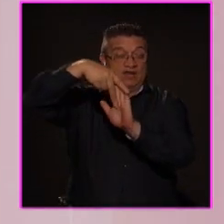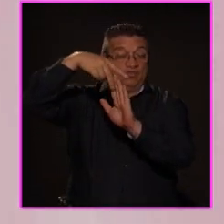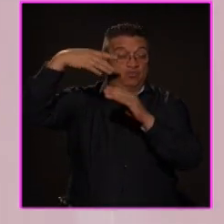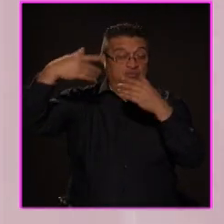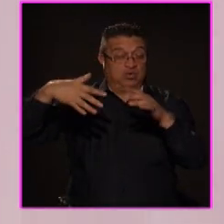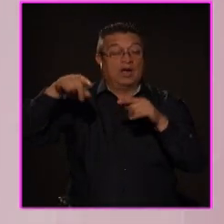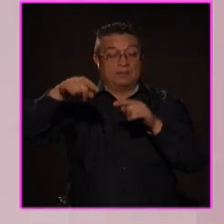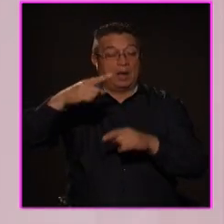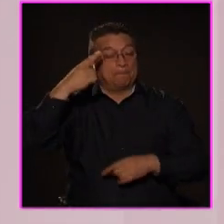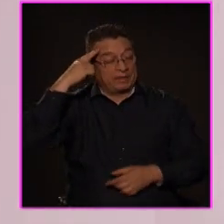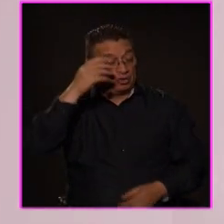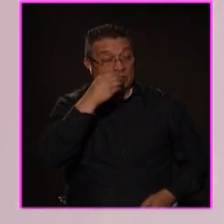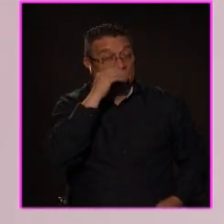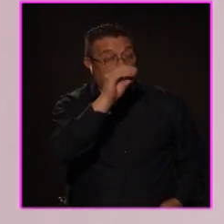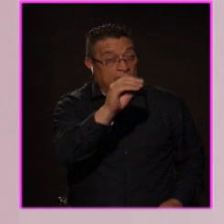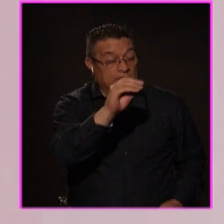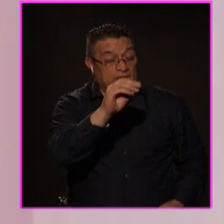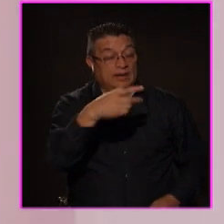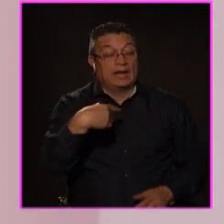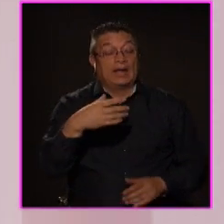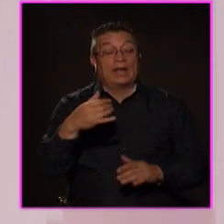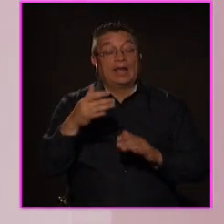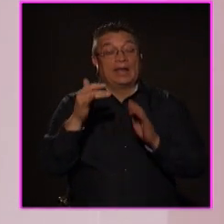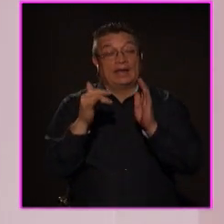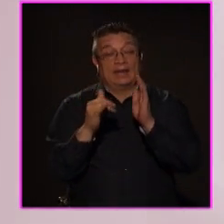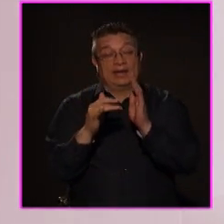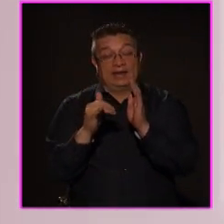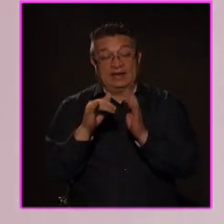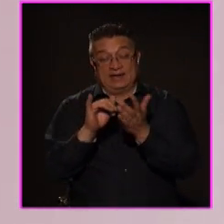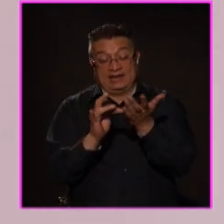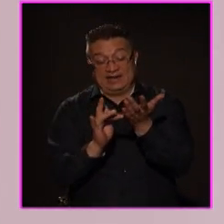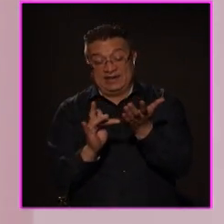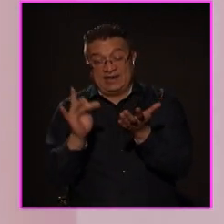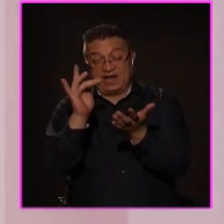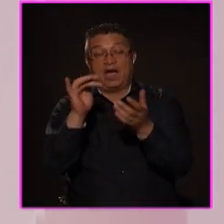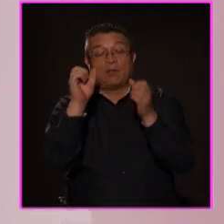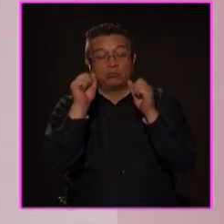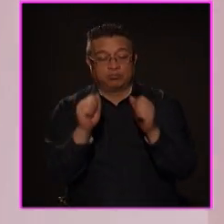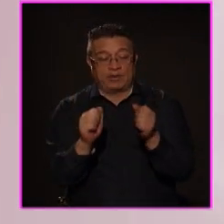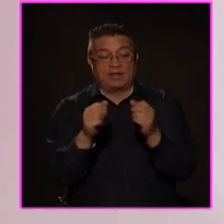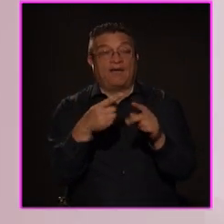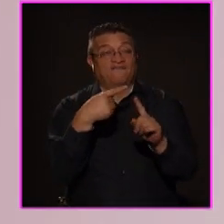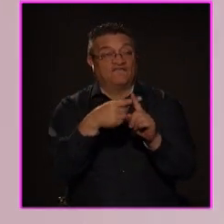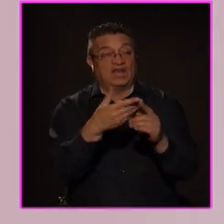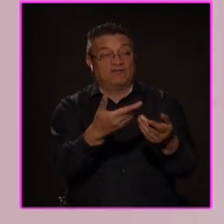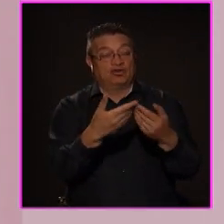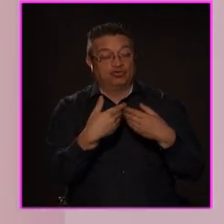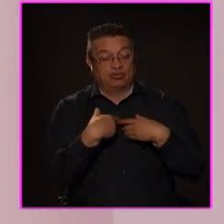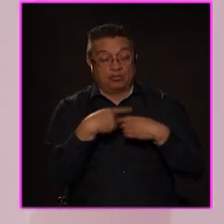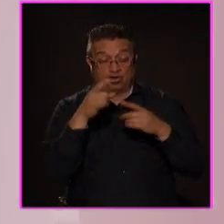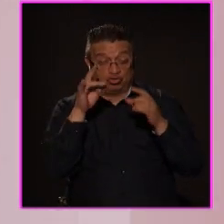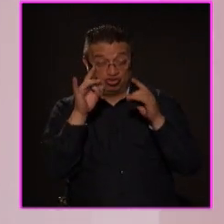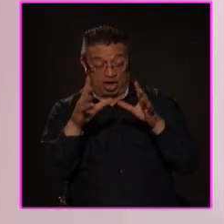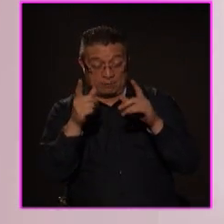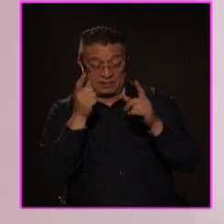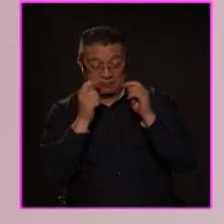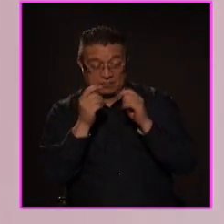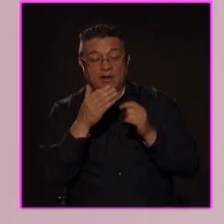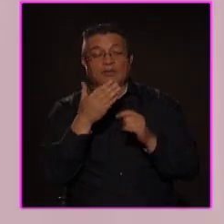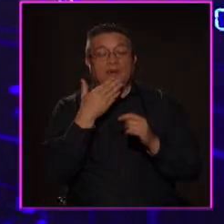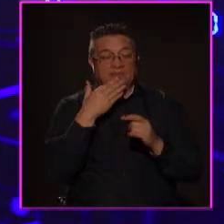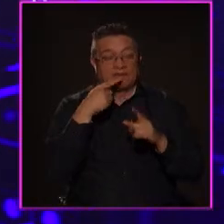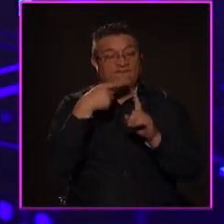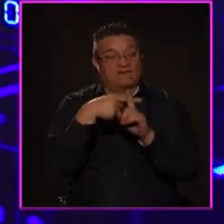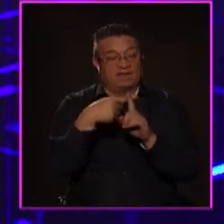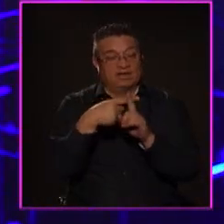doesn't only raise risks. It can also be beneficial. But I think that the framework is